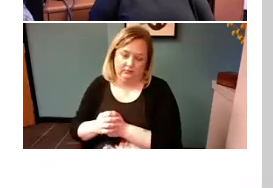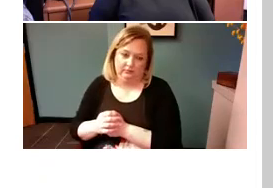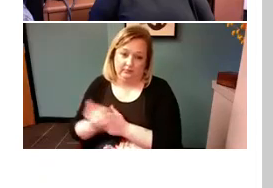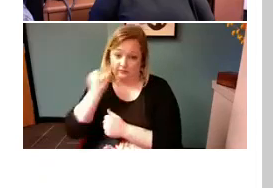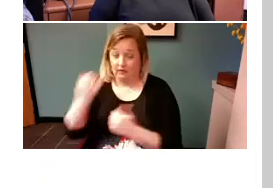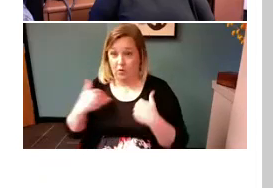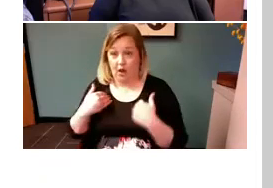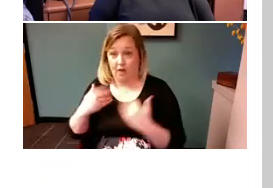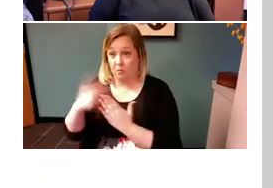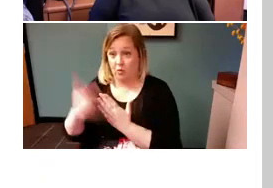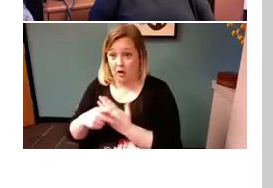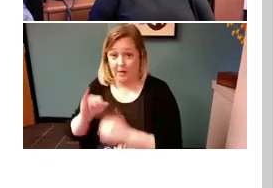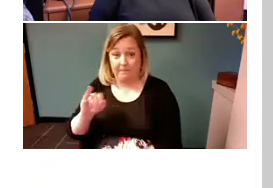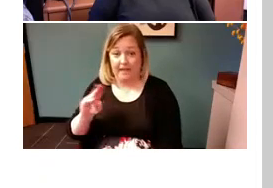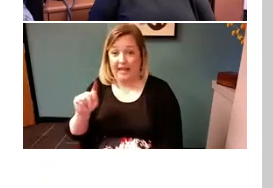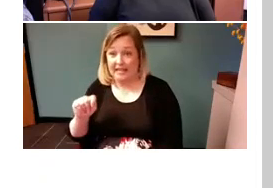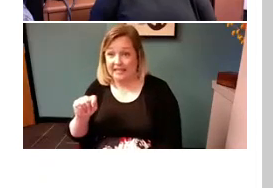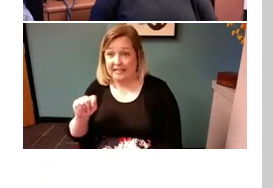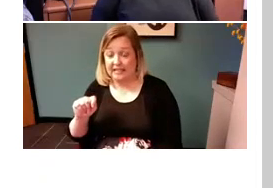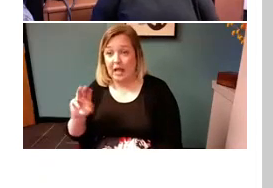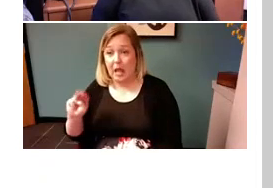and let's do